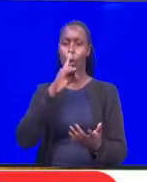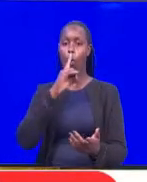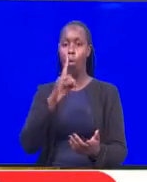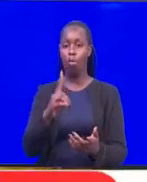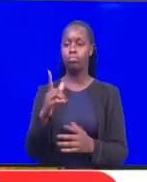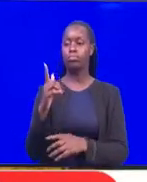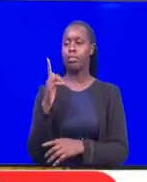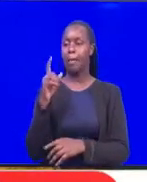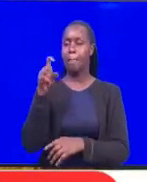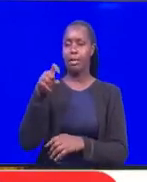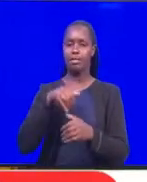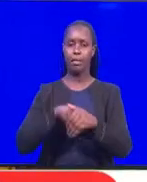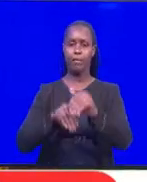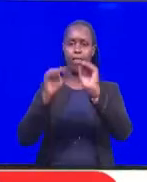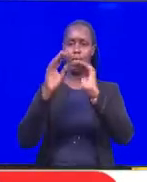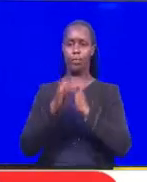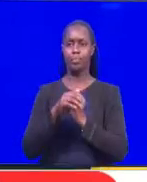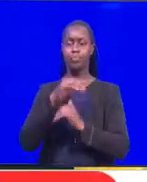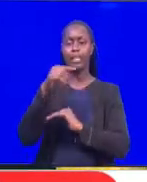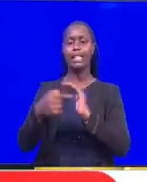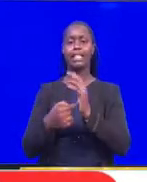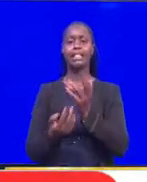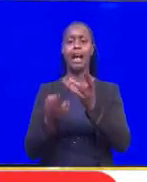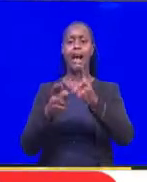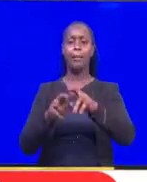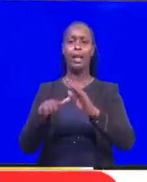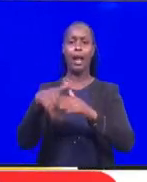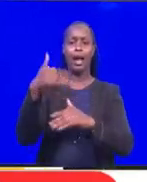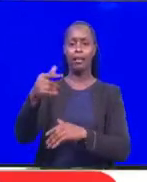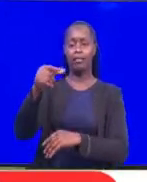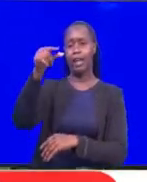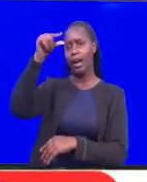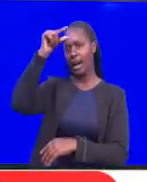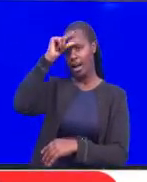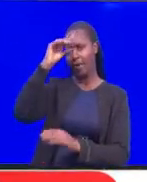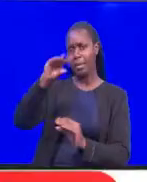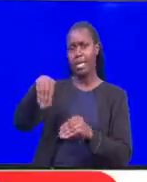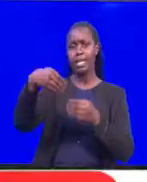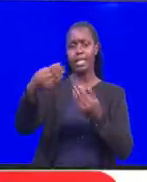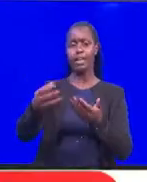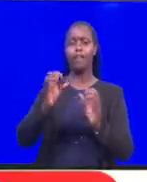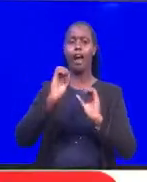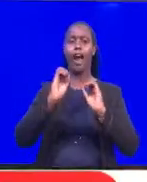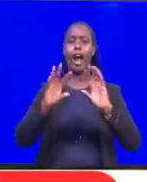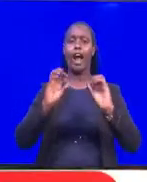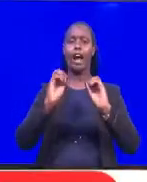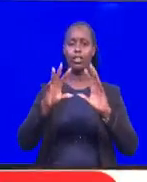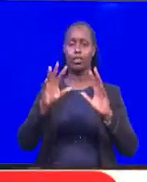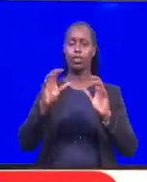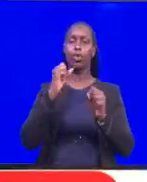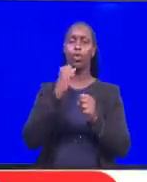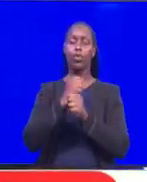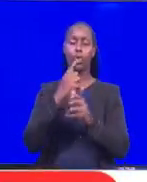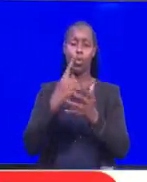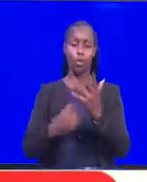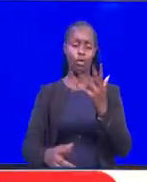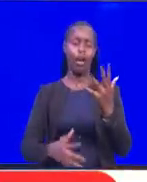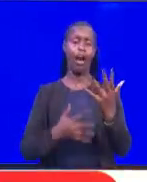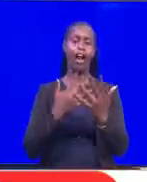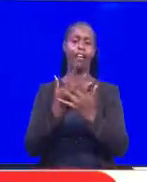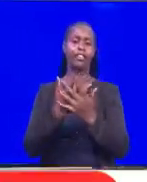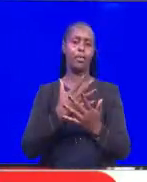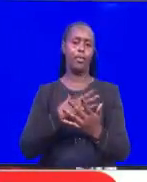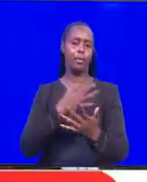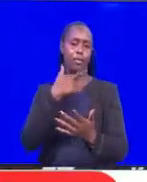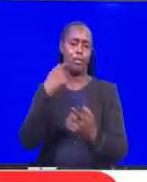of heart comes barely a week after the governor gave the Nairobi County enforcement officers the green light to arrest Nairobians who record them when